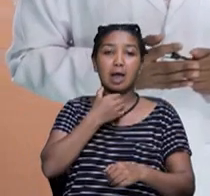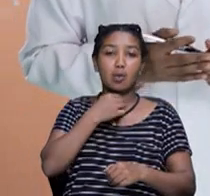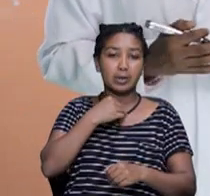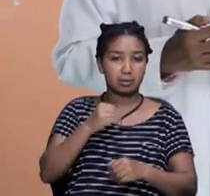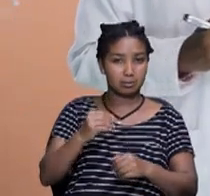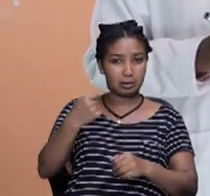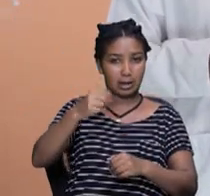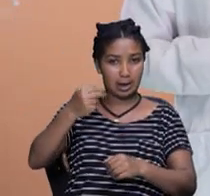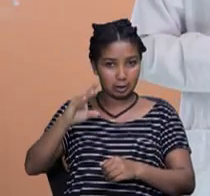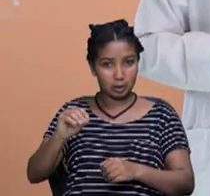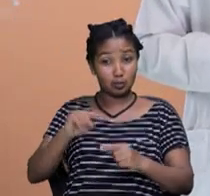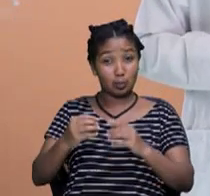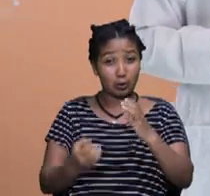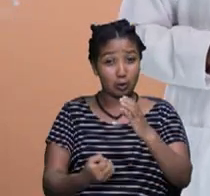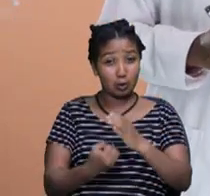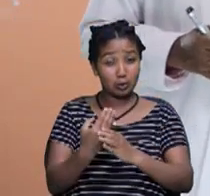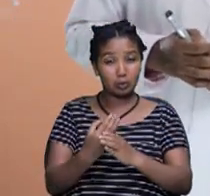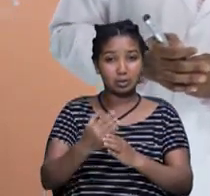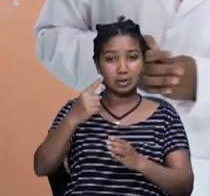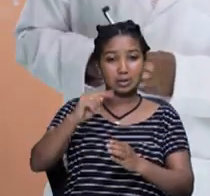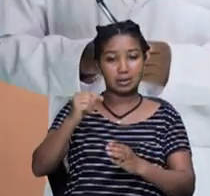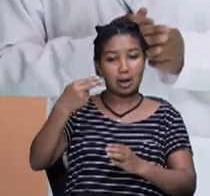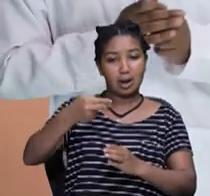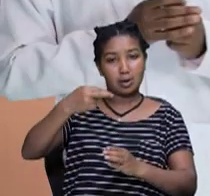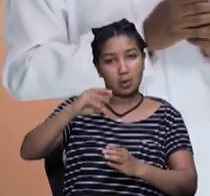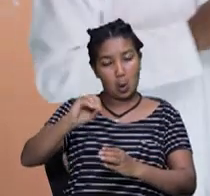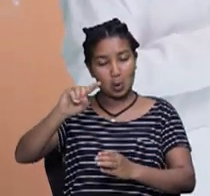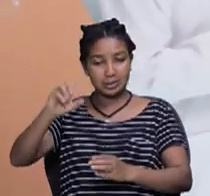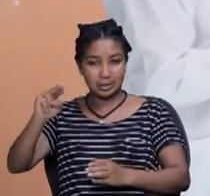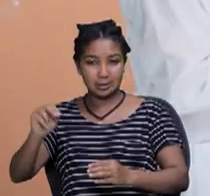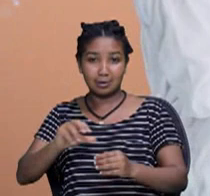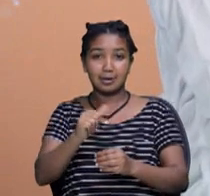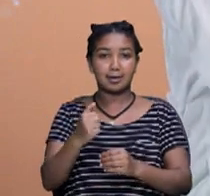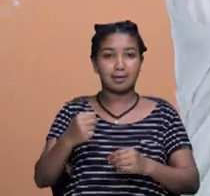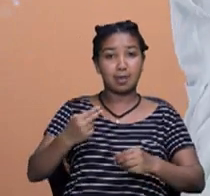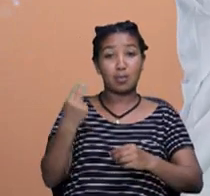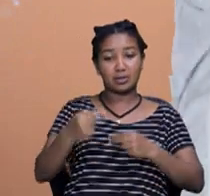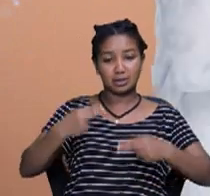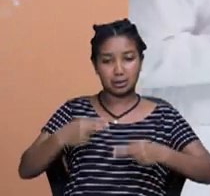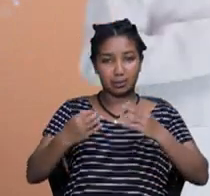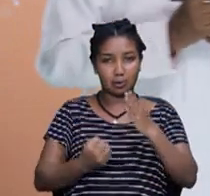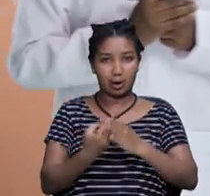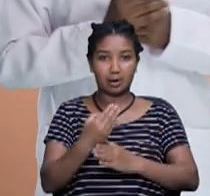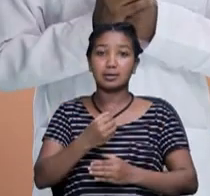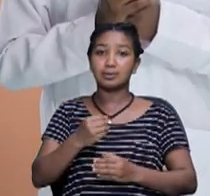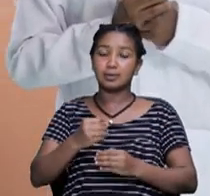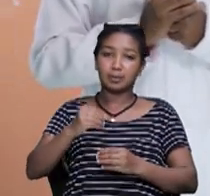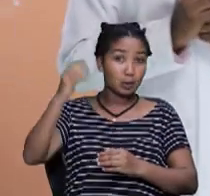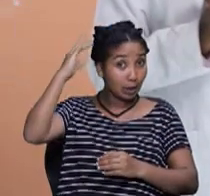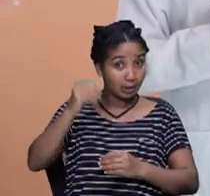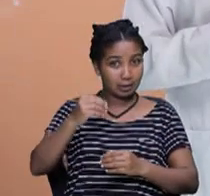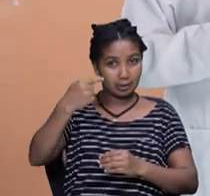gland to produce thyroxine hormone. The other important hormone secreted by a pituitary gland